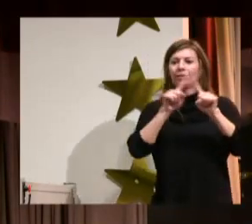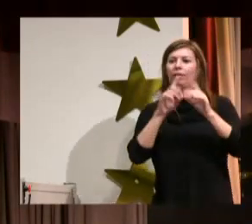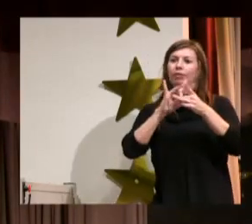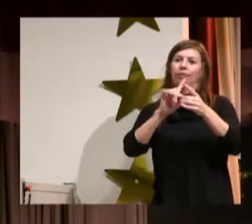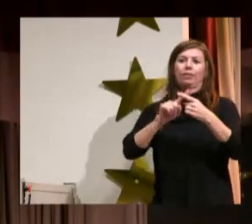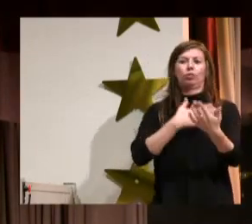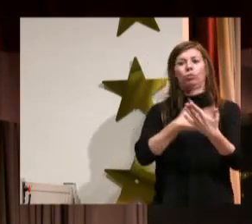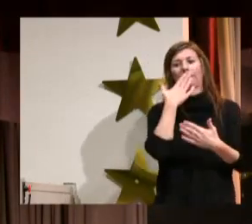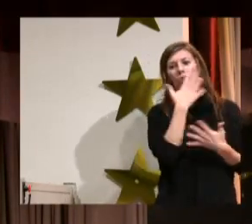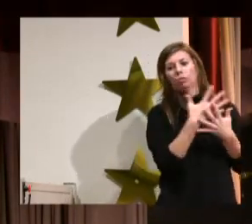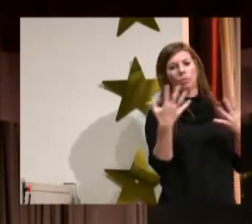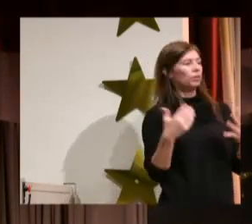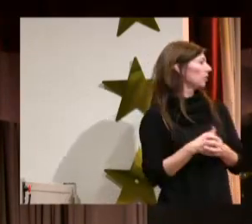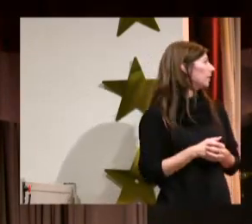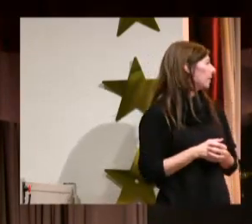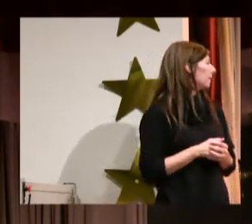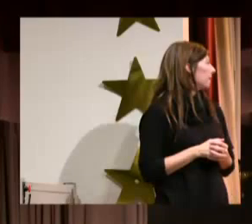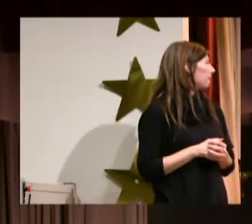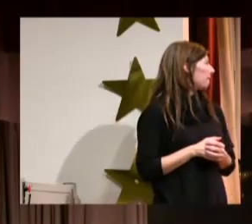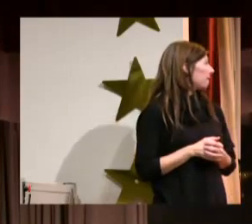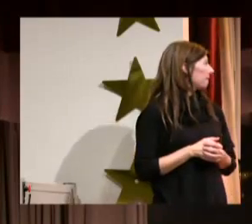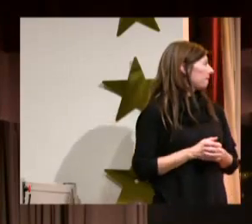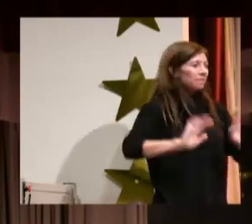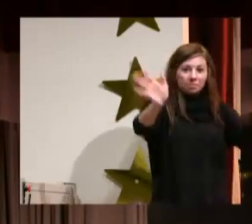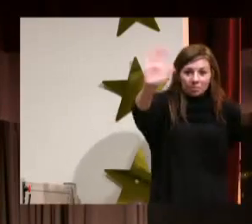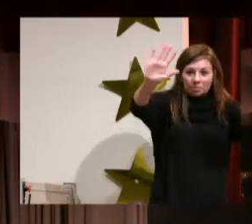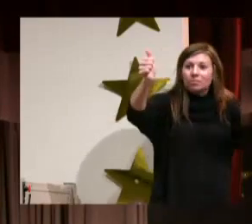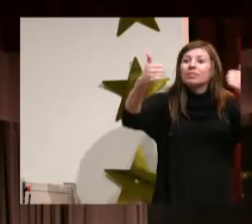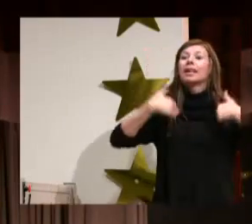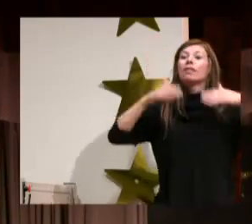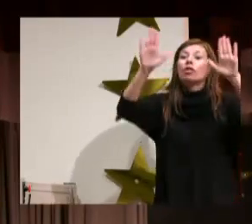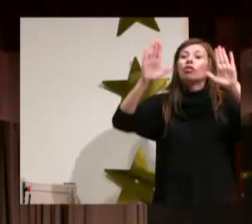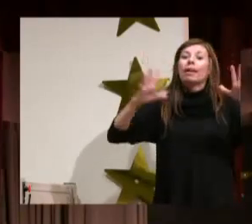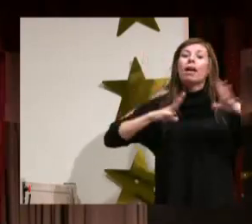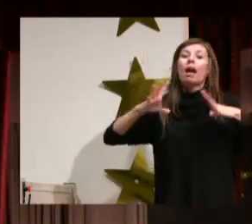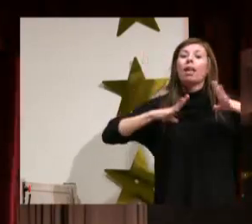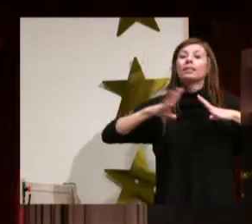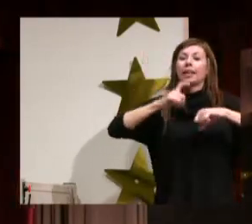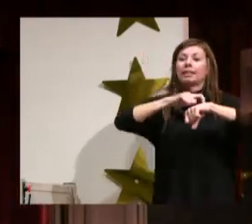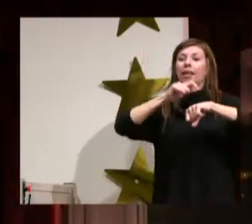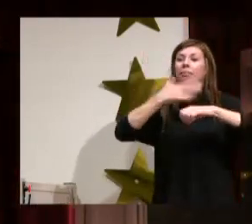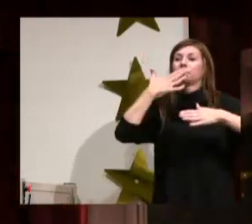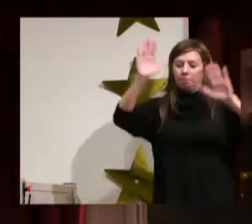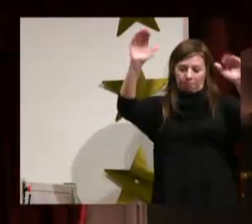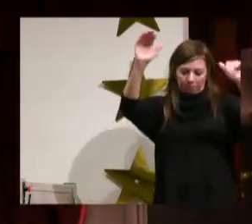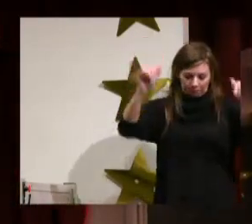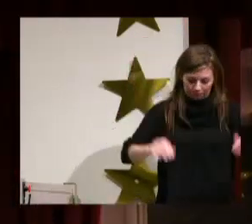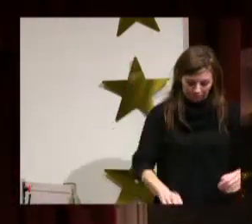all of these wonderful songs. Have a great holiday season, everybody. Thank you.